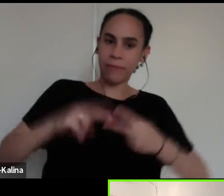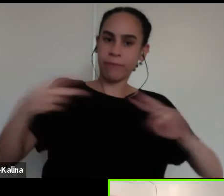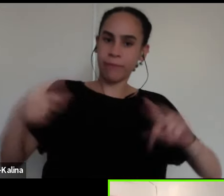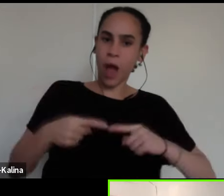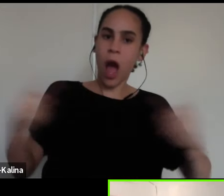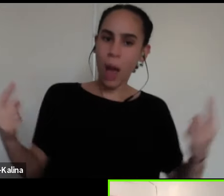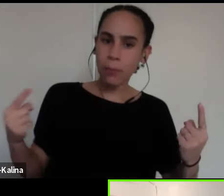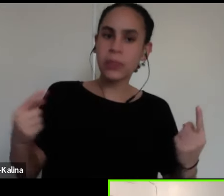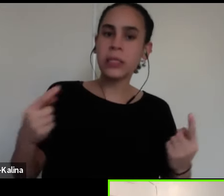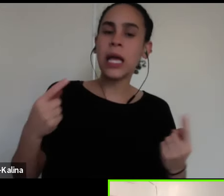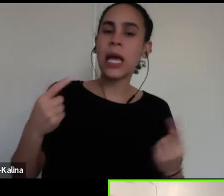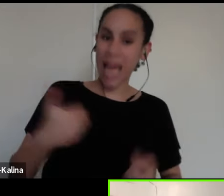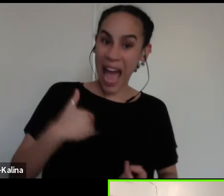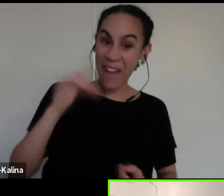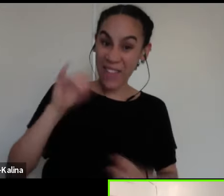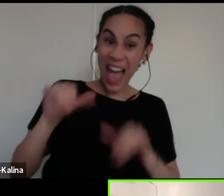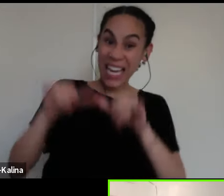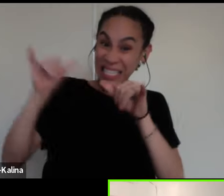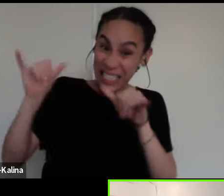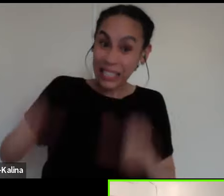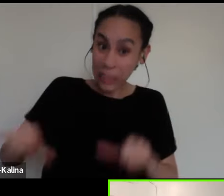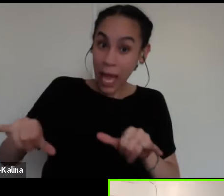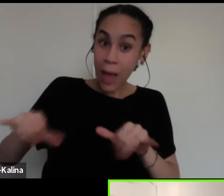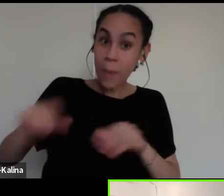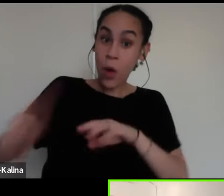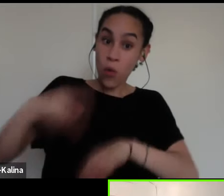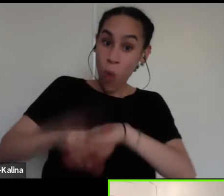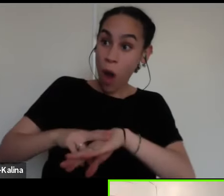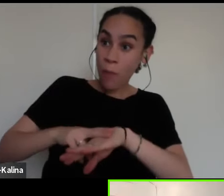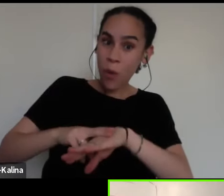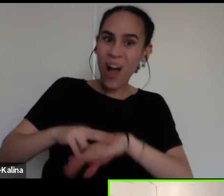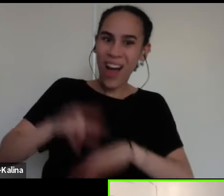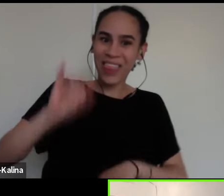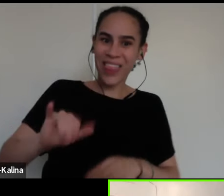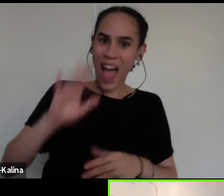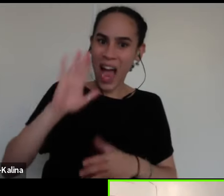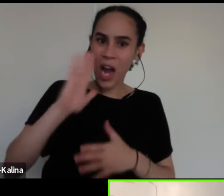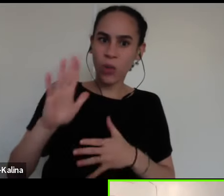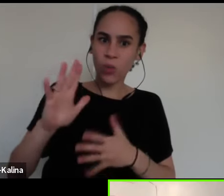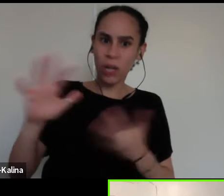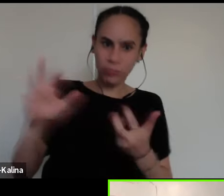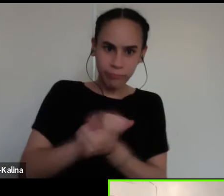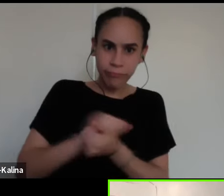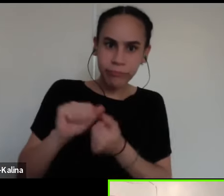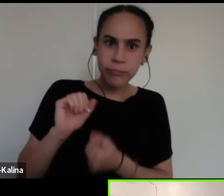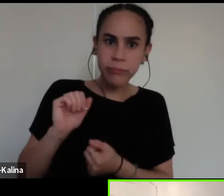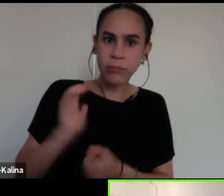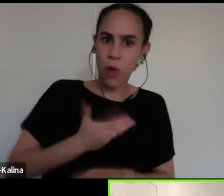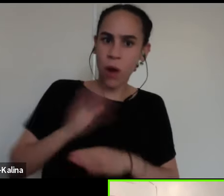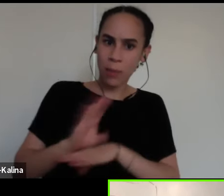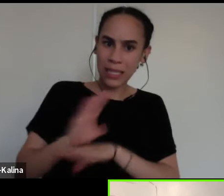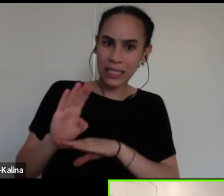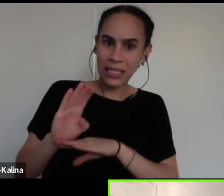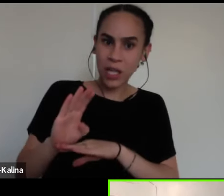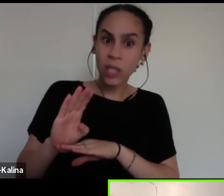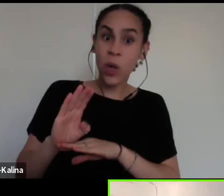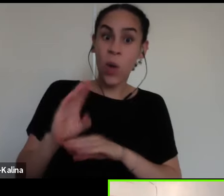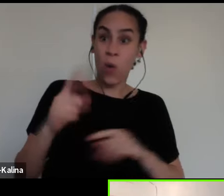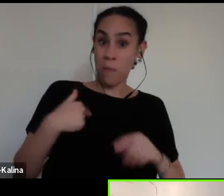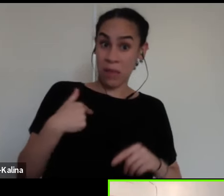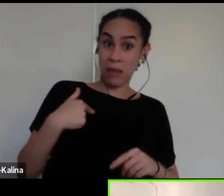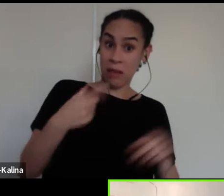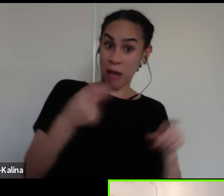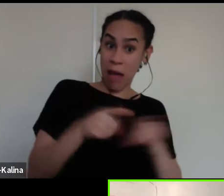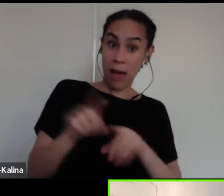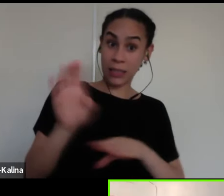same level of normal is what's destroying us slowly. And so as a business leader, just burn it all down. Like, that's